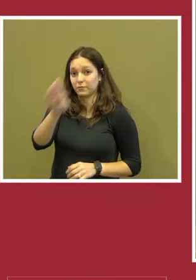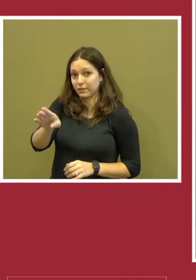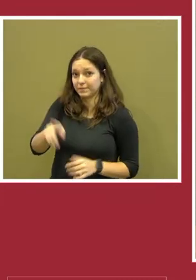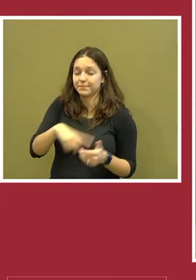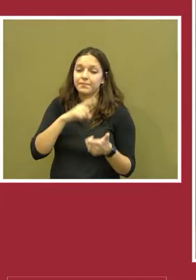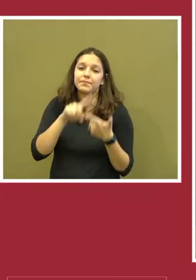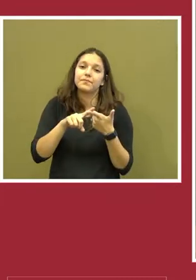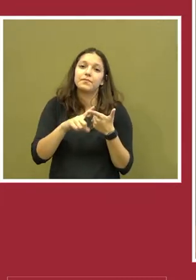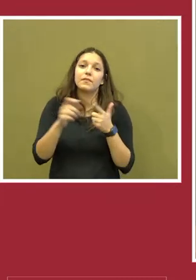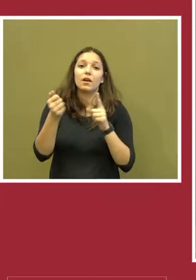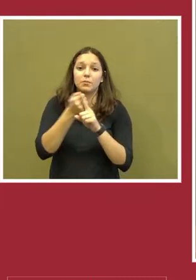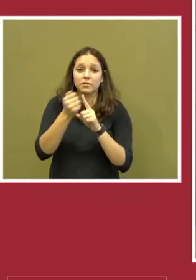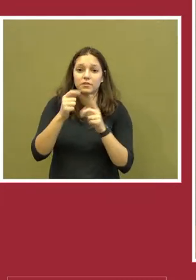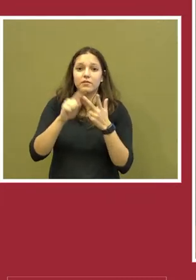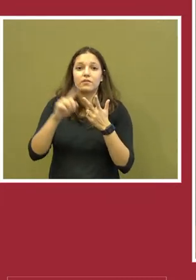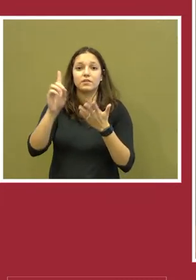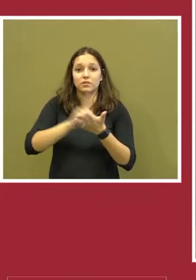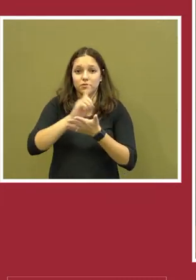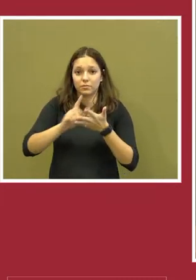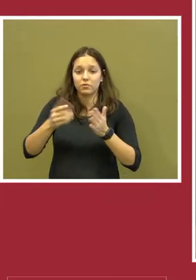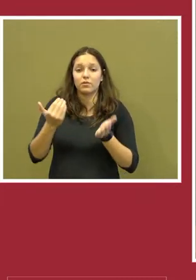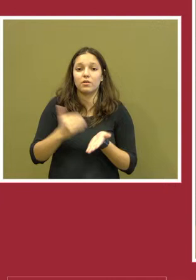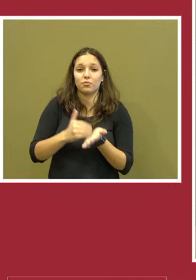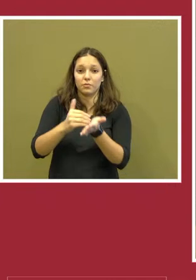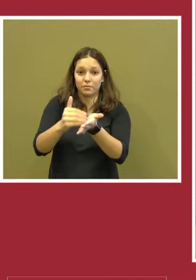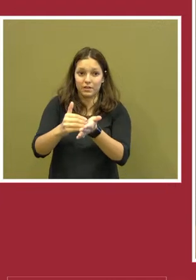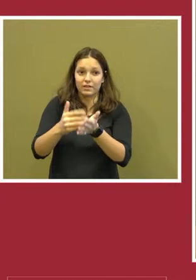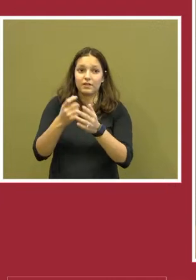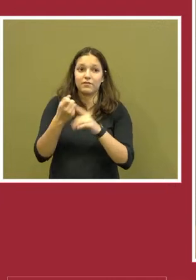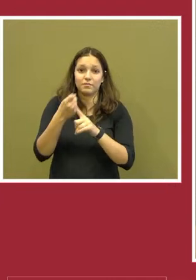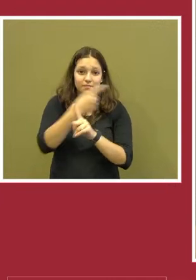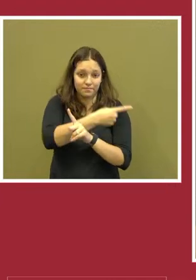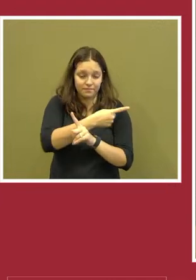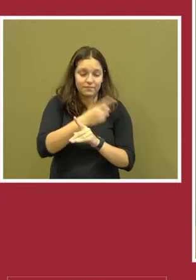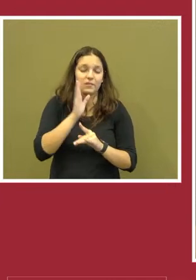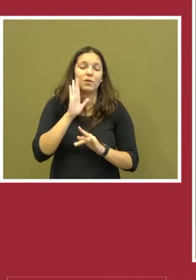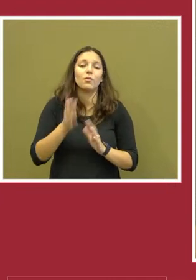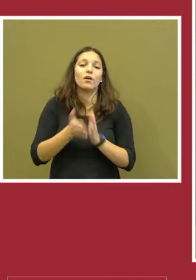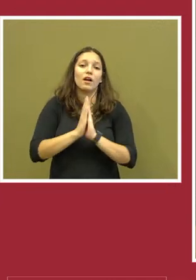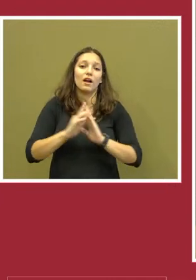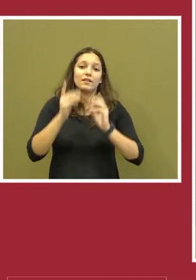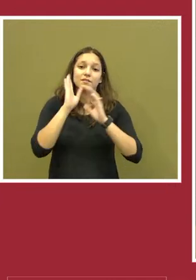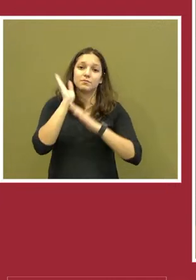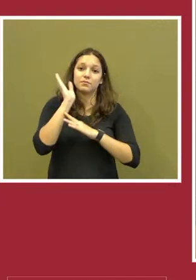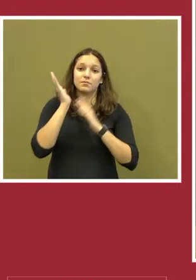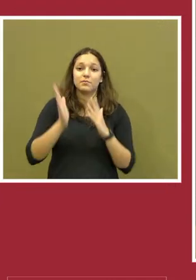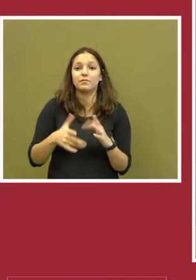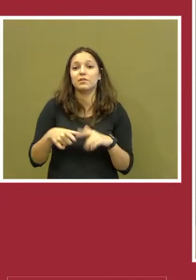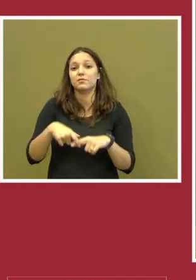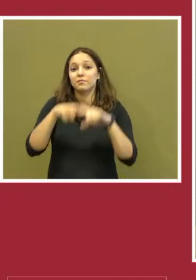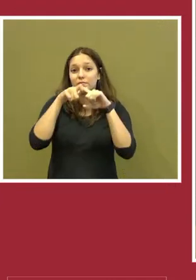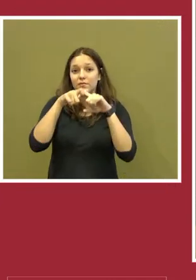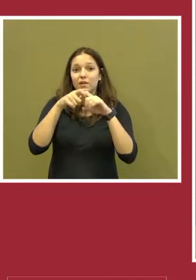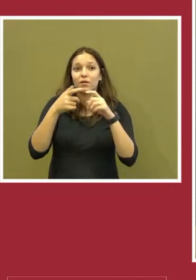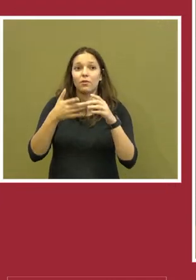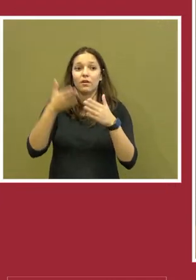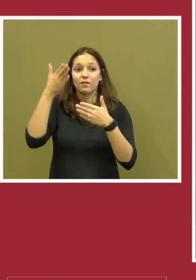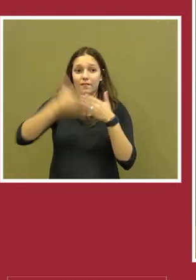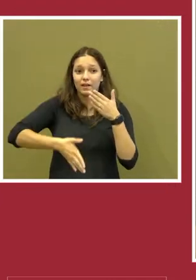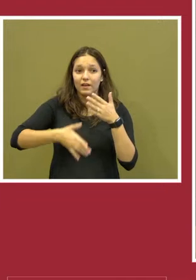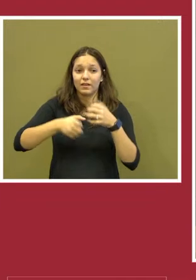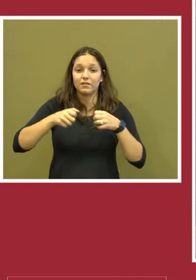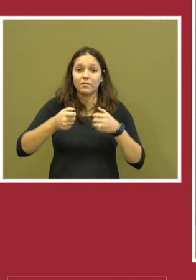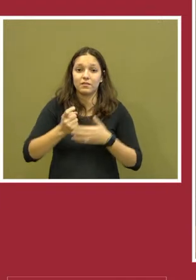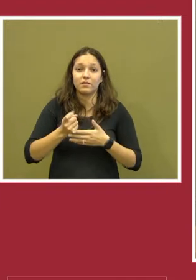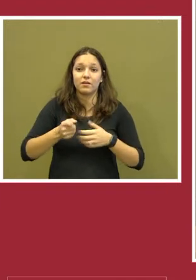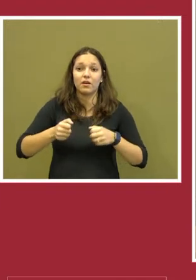directed, abusive, discriminatory, repetitive, or off-topic, I may ask the speaker to cease and terminate that speaker's privilege to address the